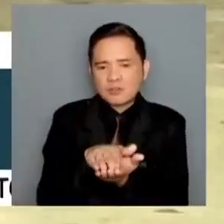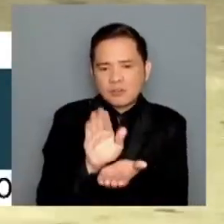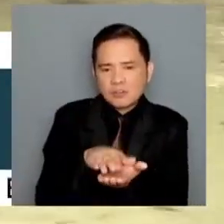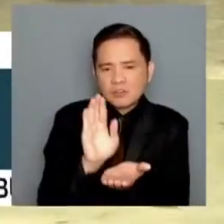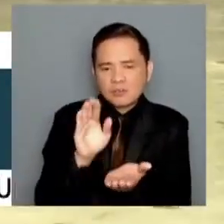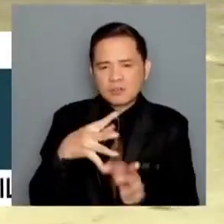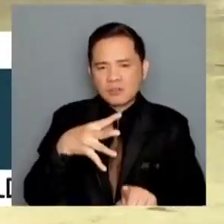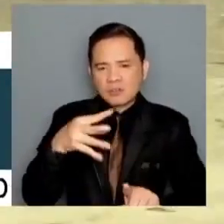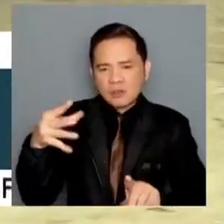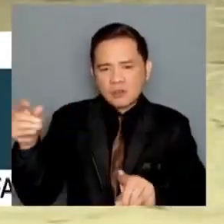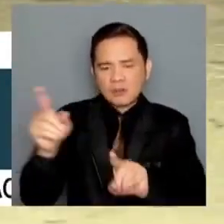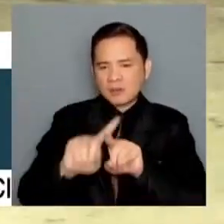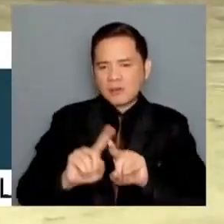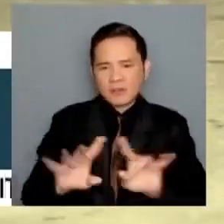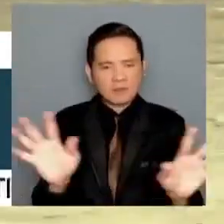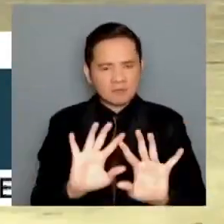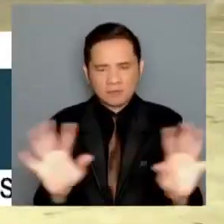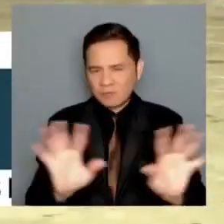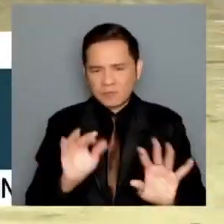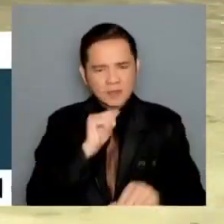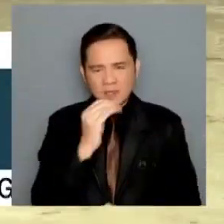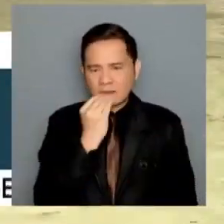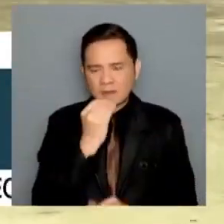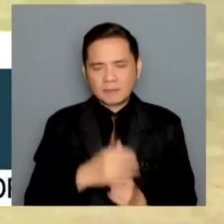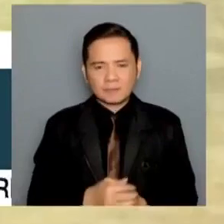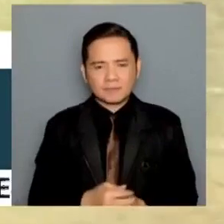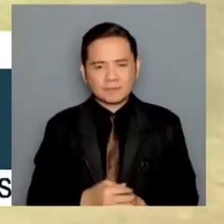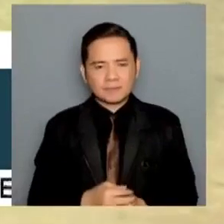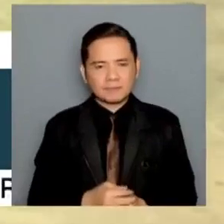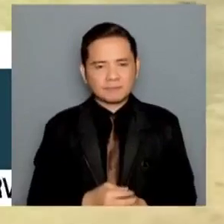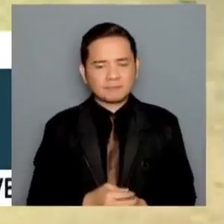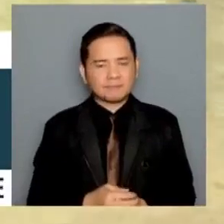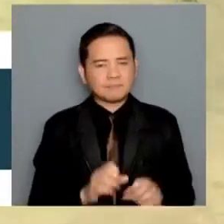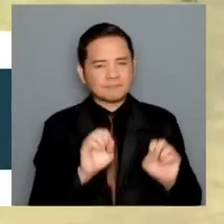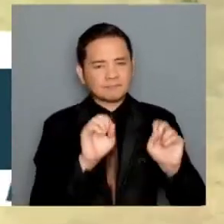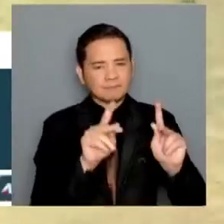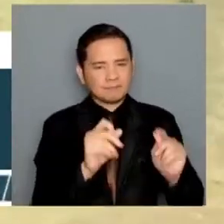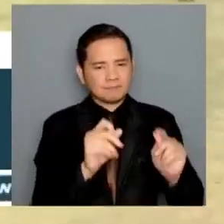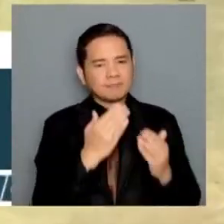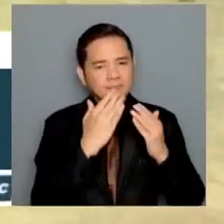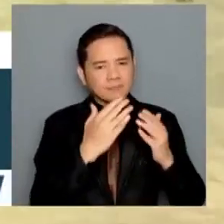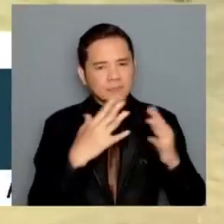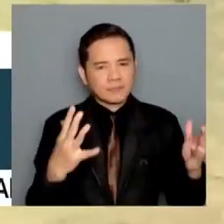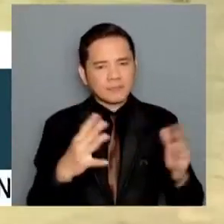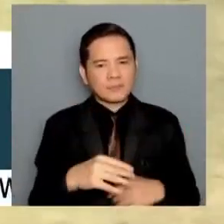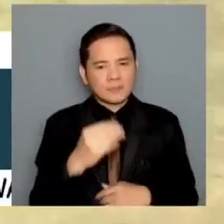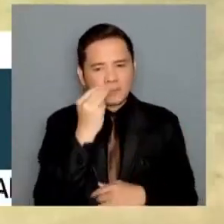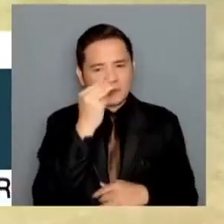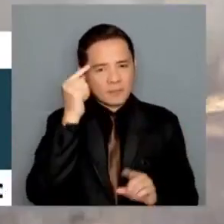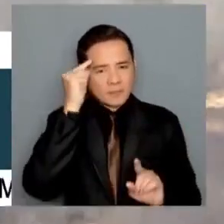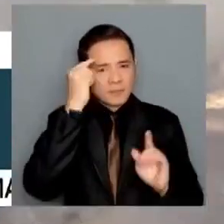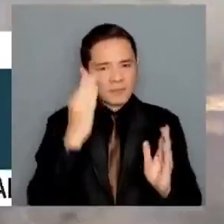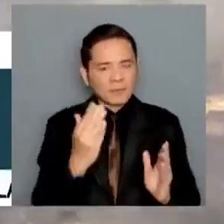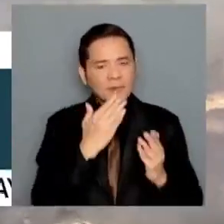area affected by the oil spill. All right. On that note, Oriental Mindoro Governor Humerlito Dolor, thank you so much